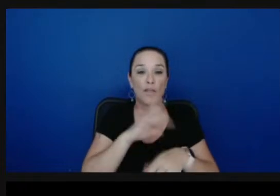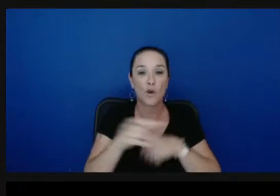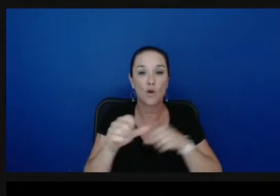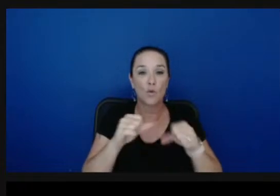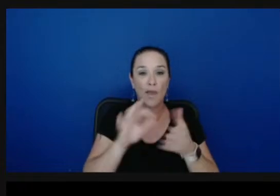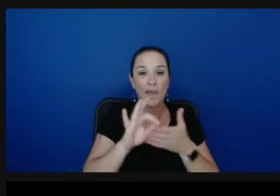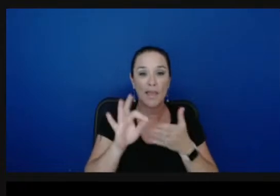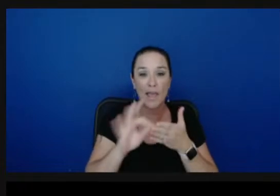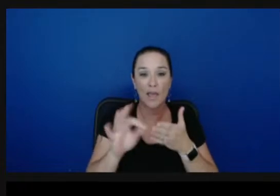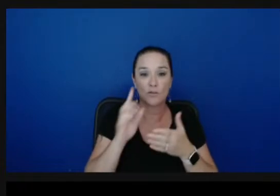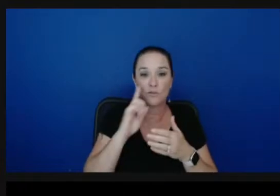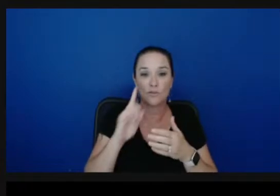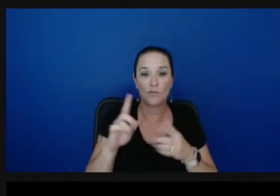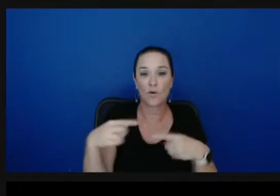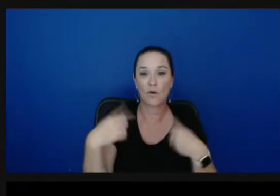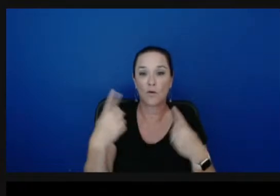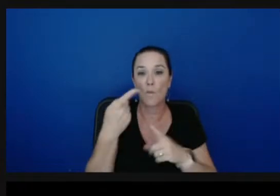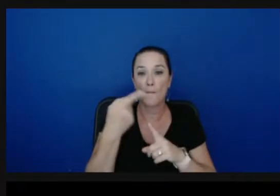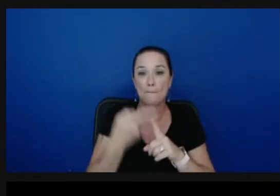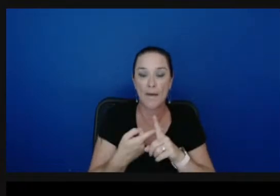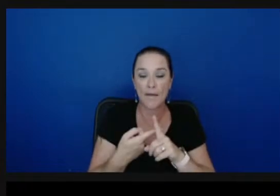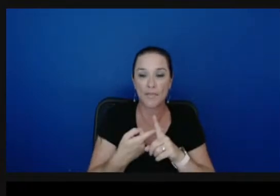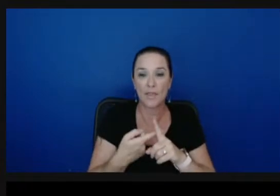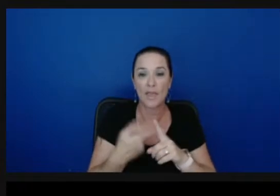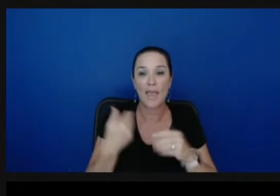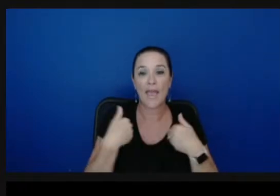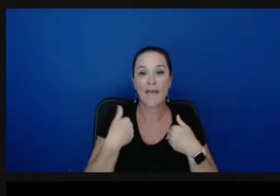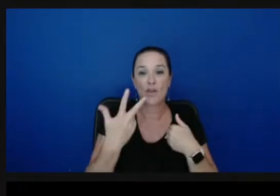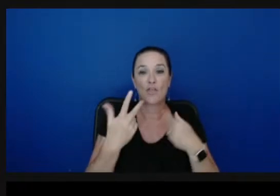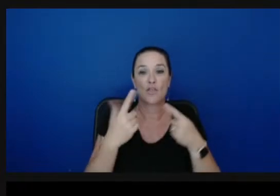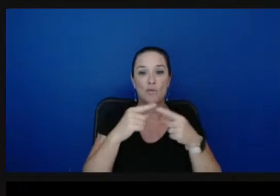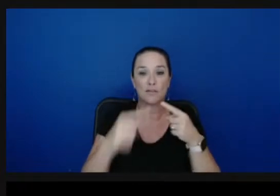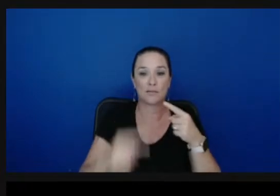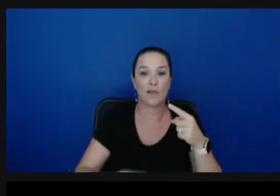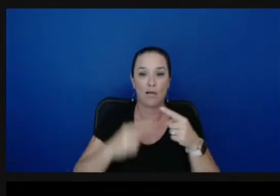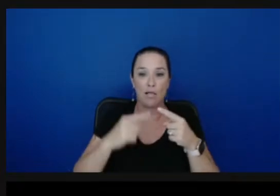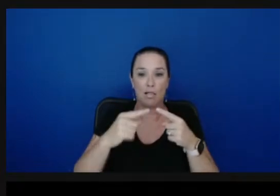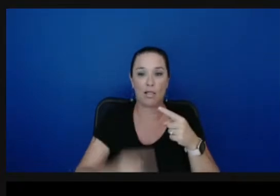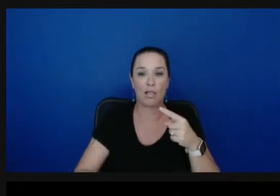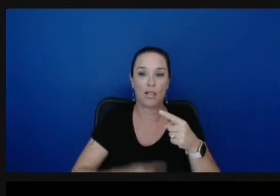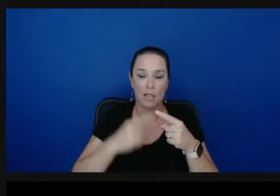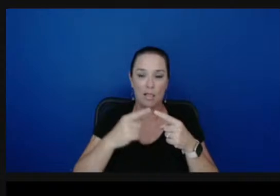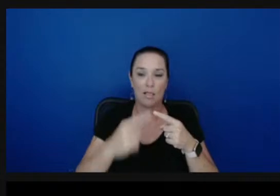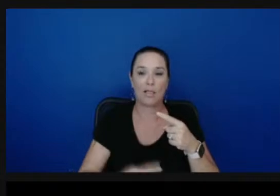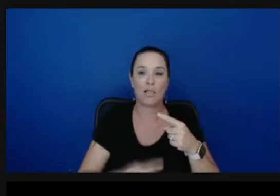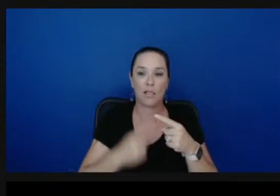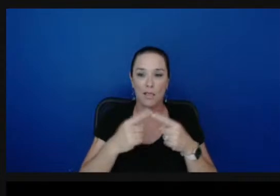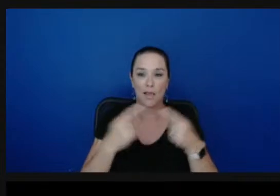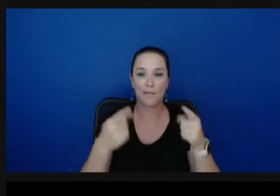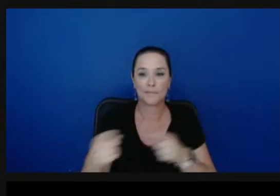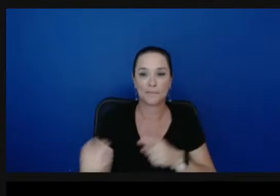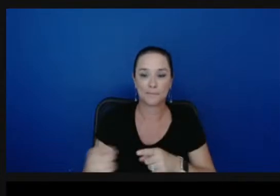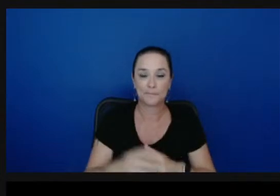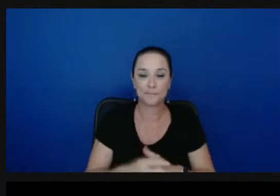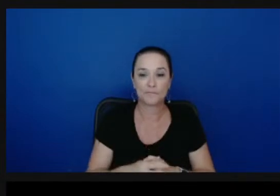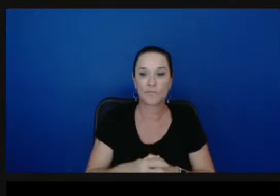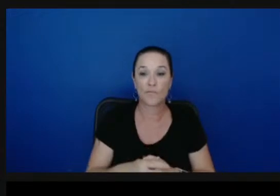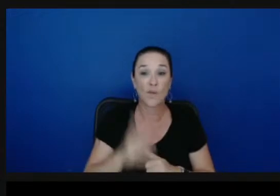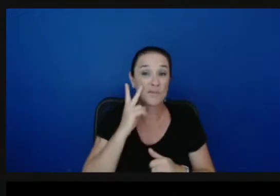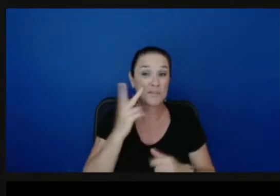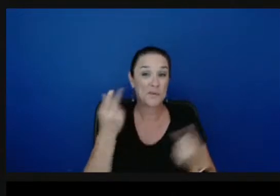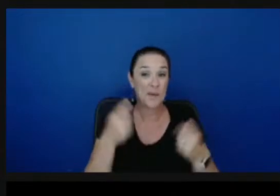last month, these 3 cycles of diminishing periods. And we'll see what comes